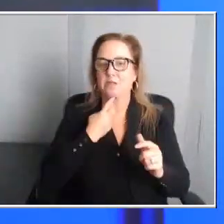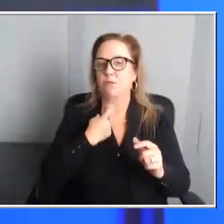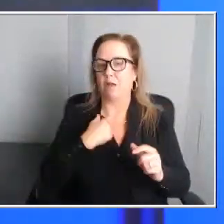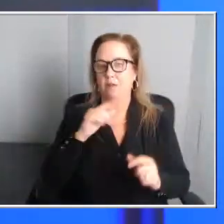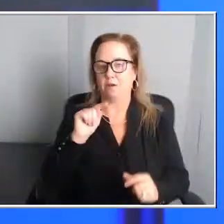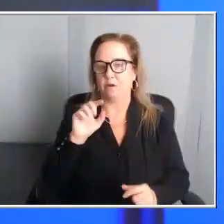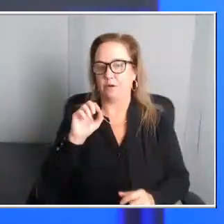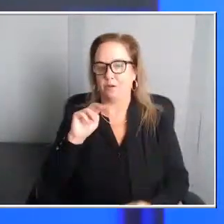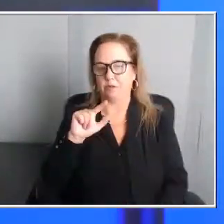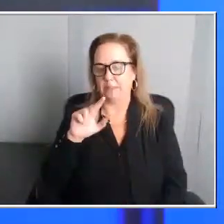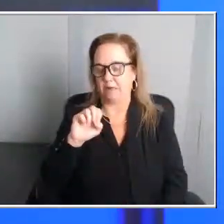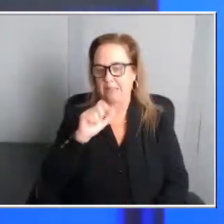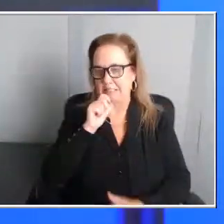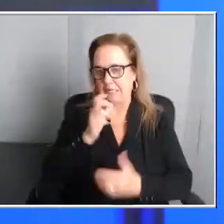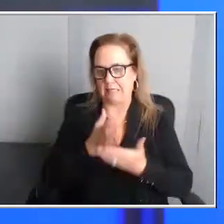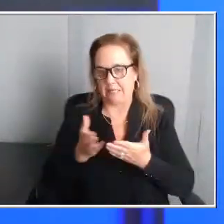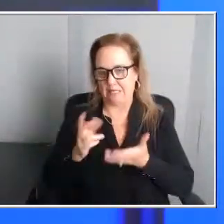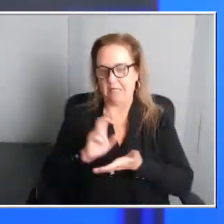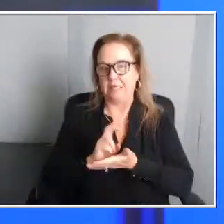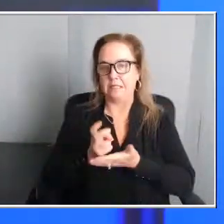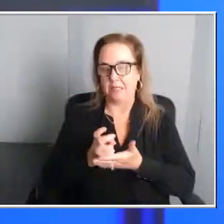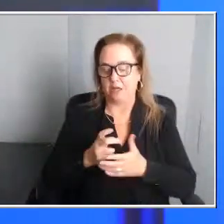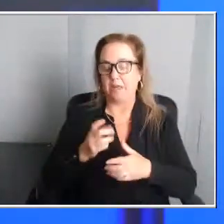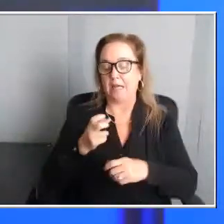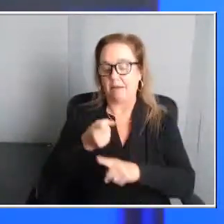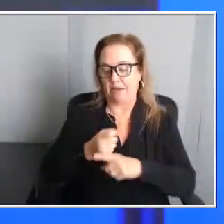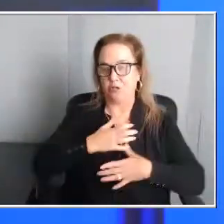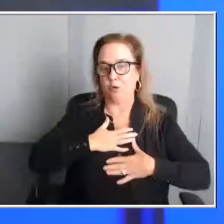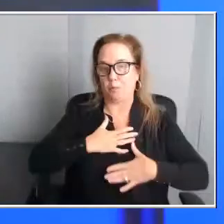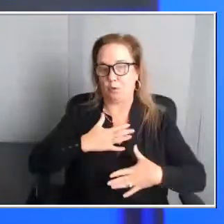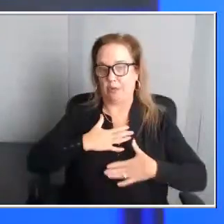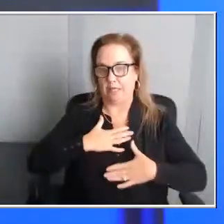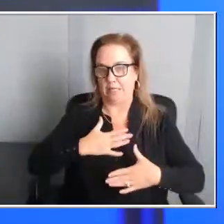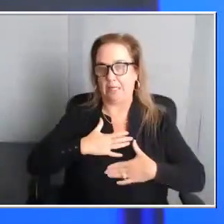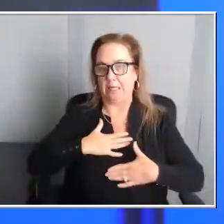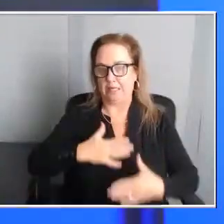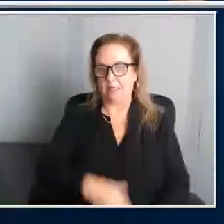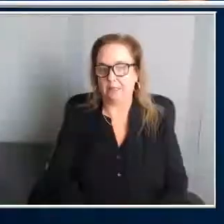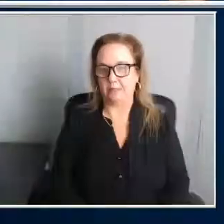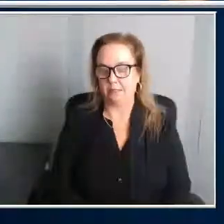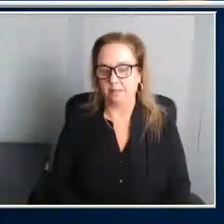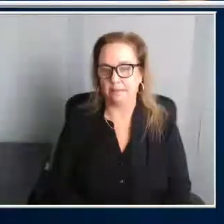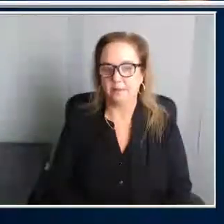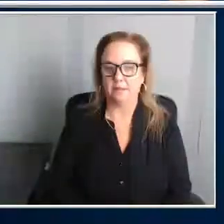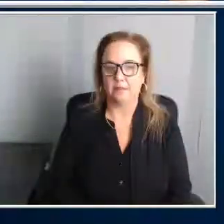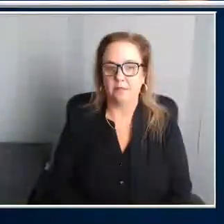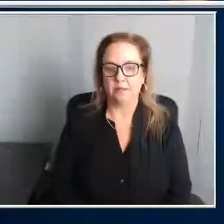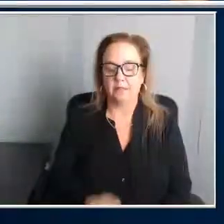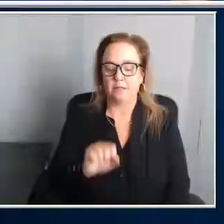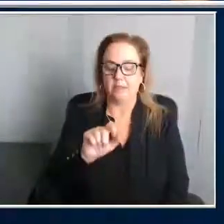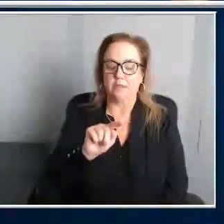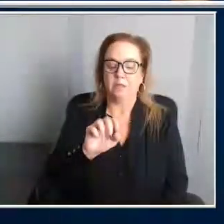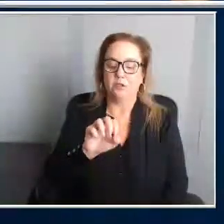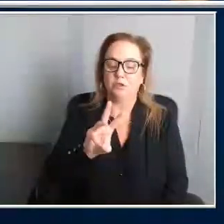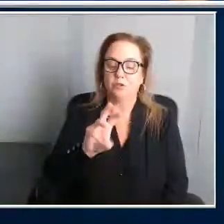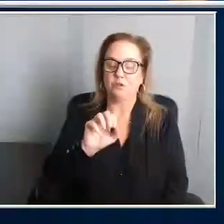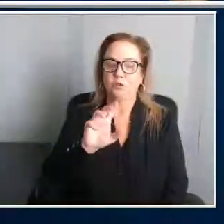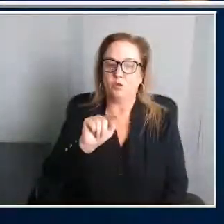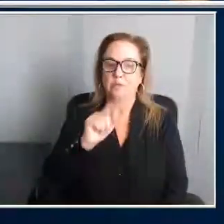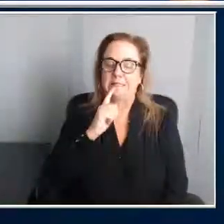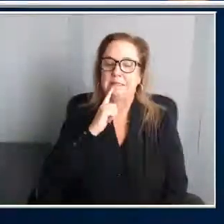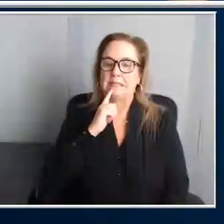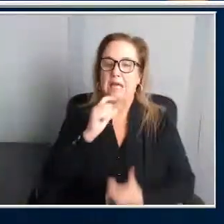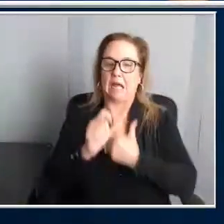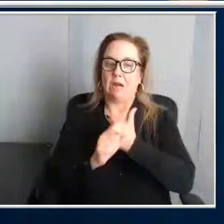thing. Okay. A seizure can definitely affect your breathing, but not because of the tongue. And then Stuart has a question. How dangerous